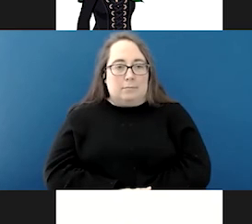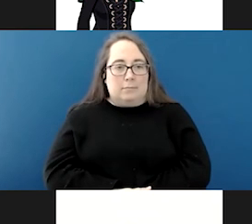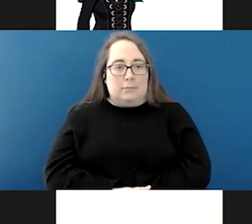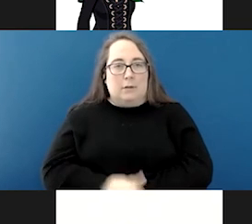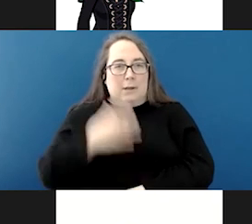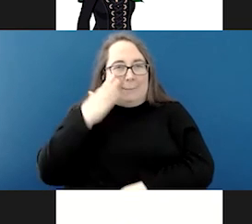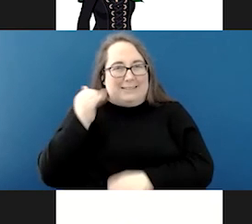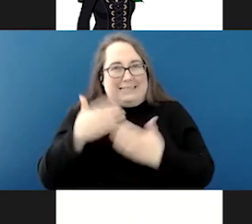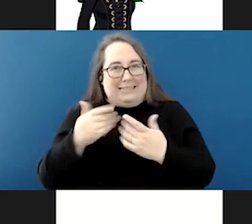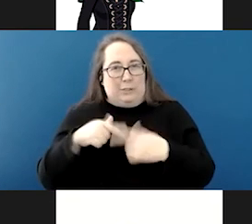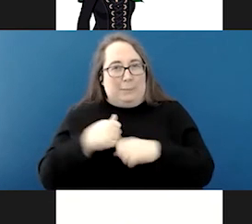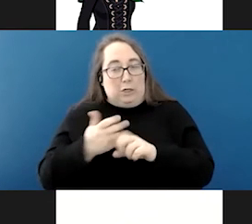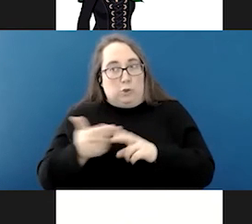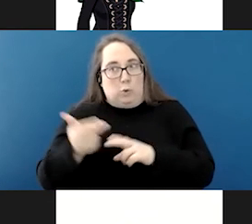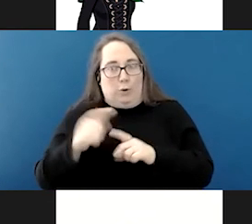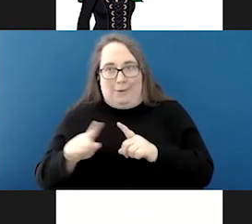shorter.